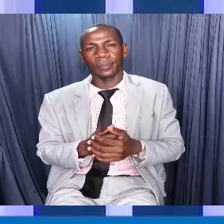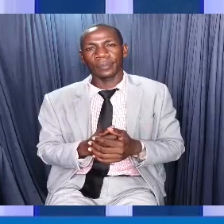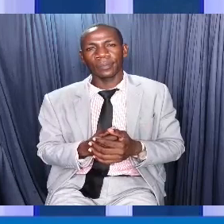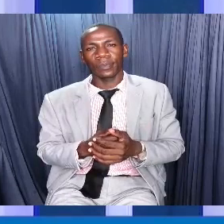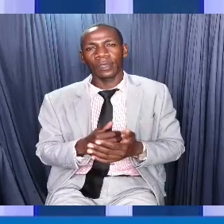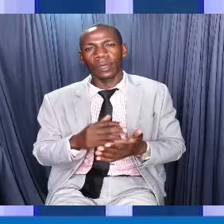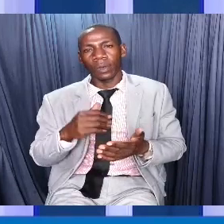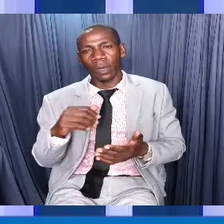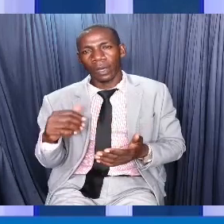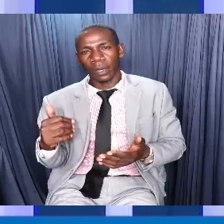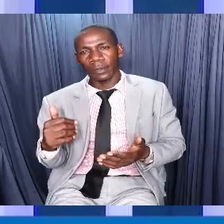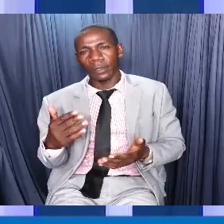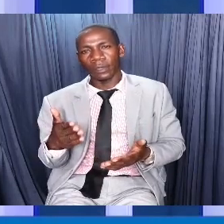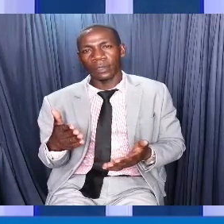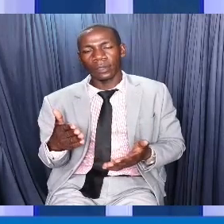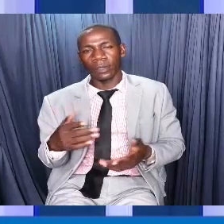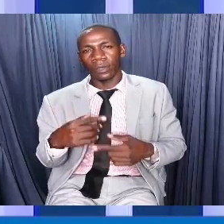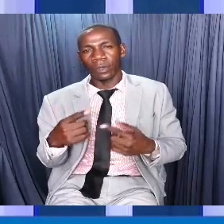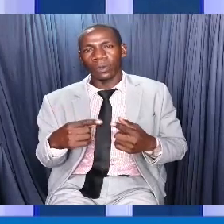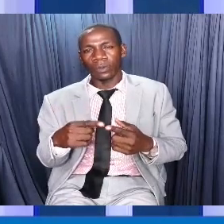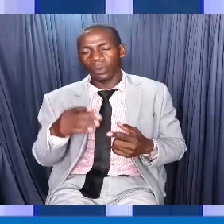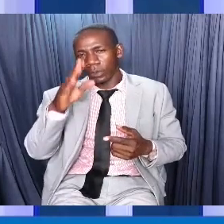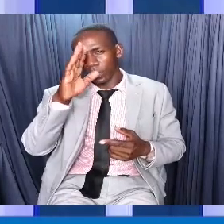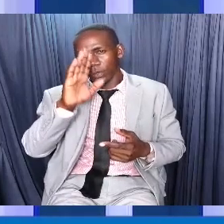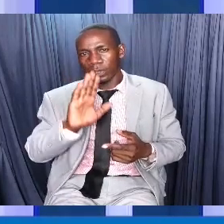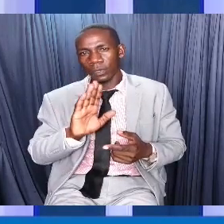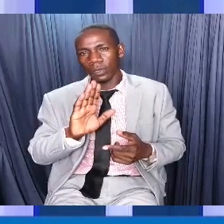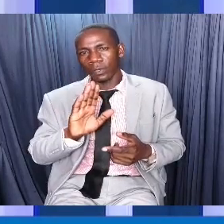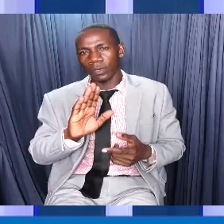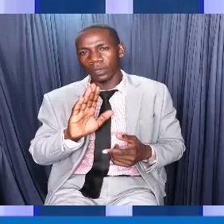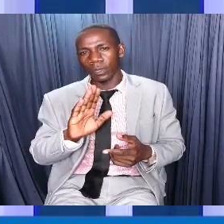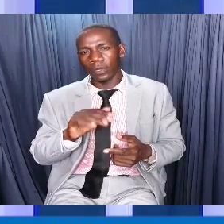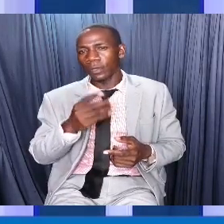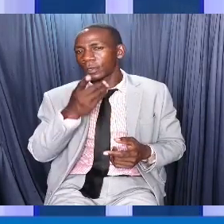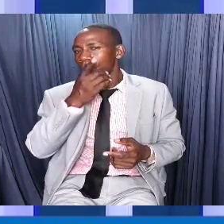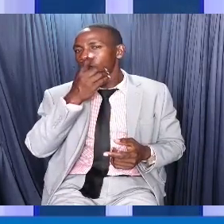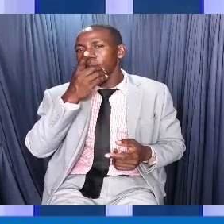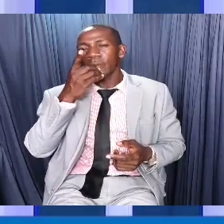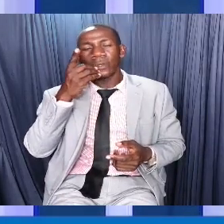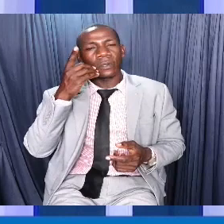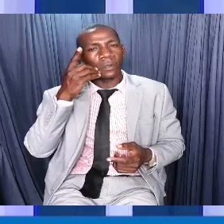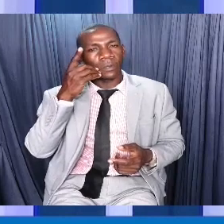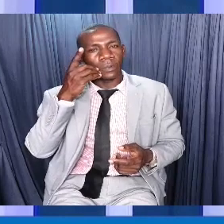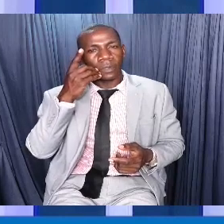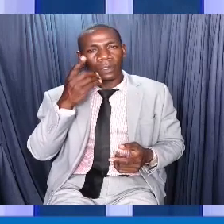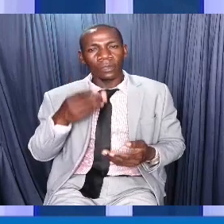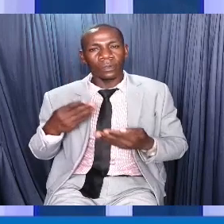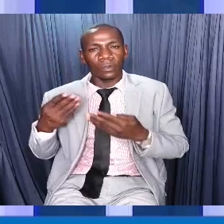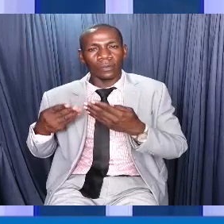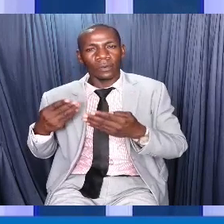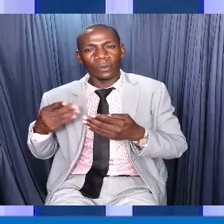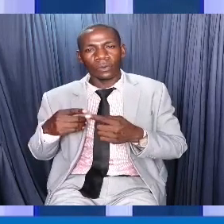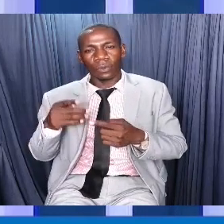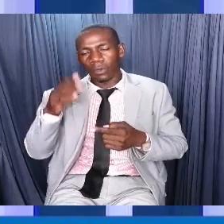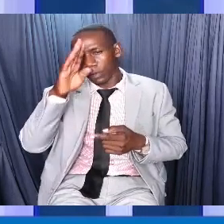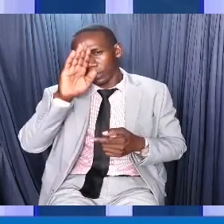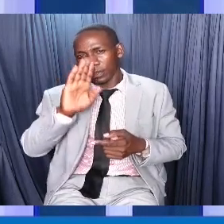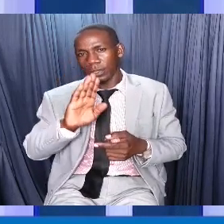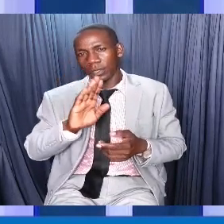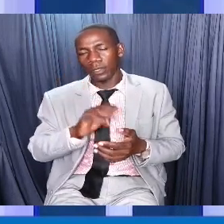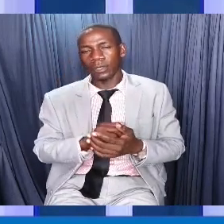Na mwingine naye. And one anamwendea Mungu. Goes to God. Anafunga, he's fasting, anatoa zaka, and giving his